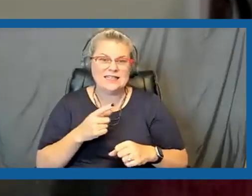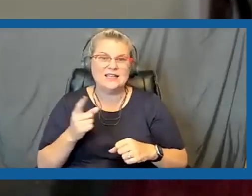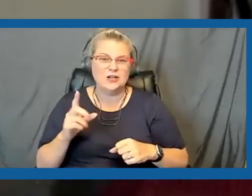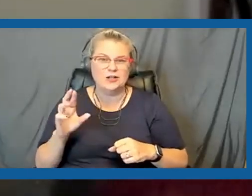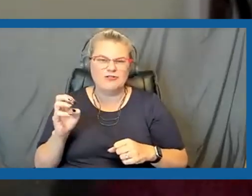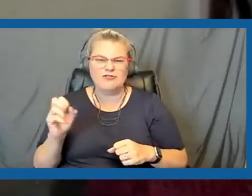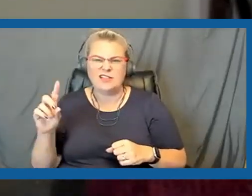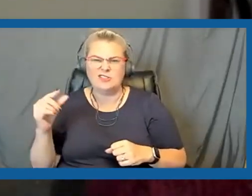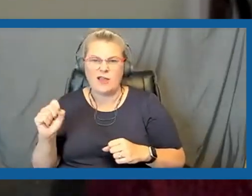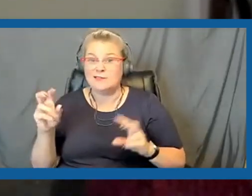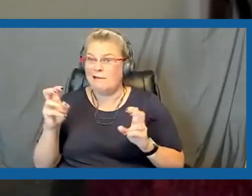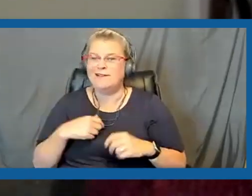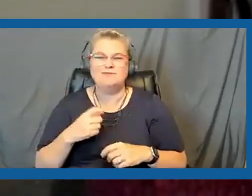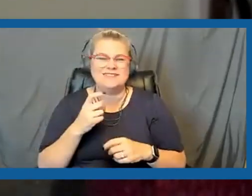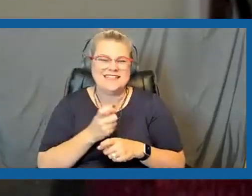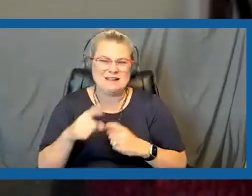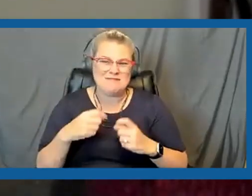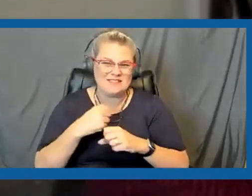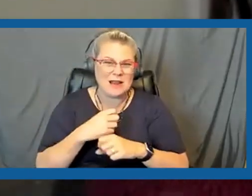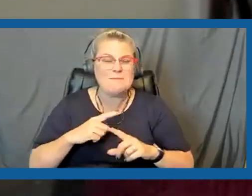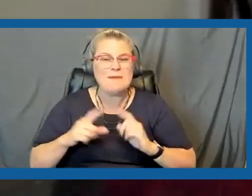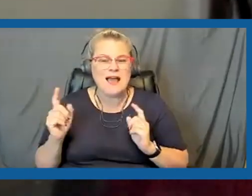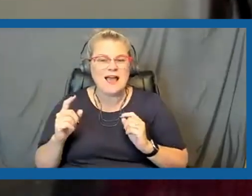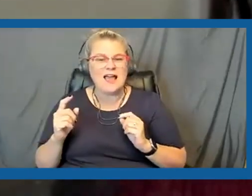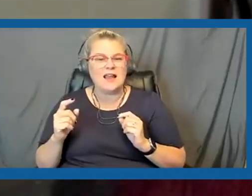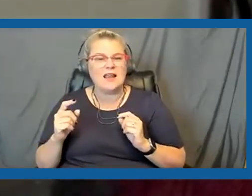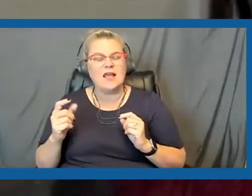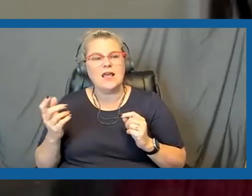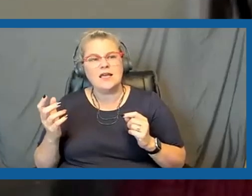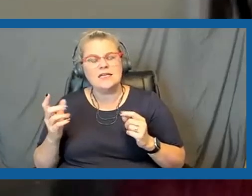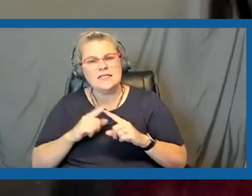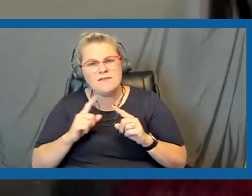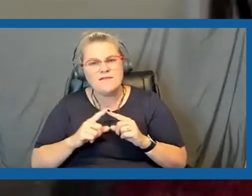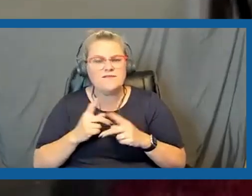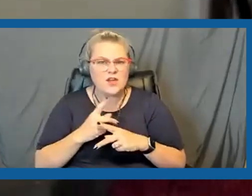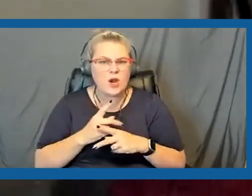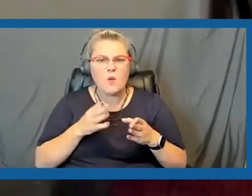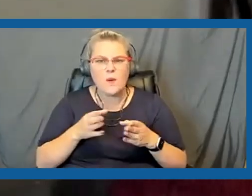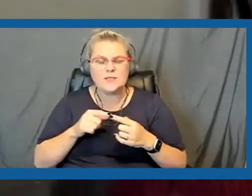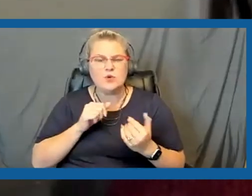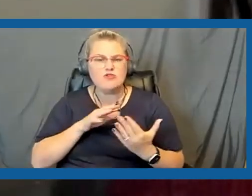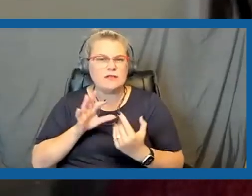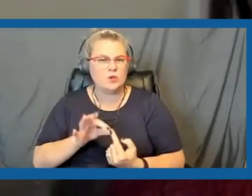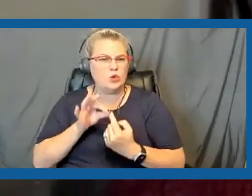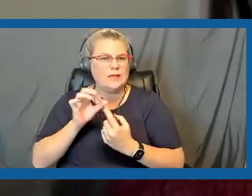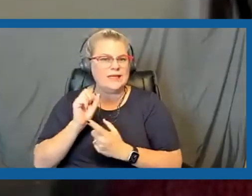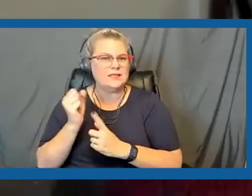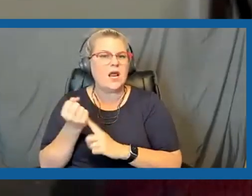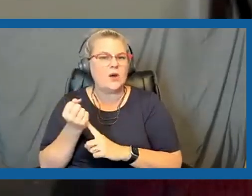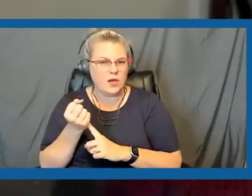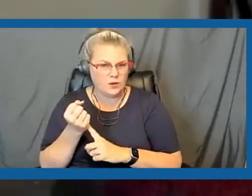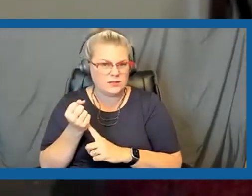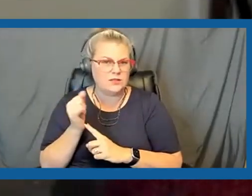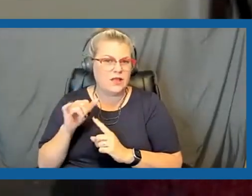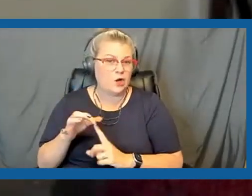fighting, and coming up with ways to kind of address those unique scenarios that are unique to